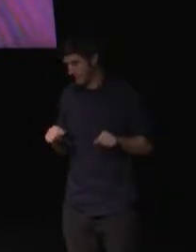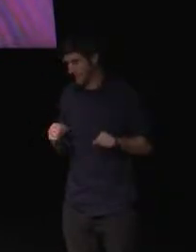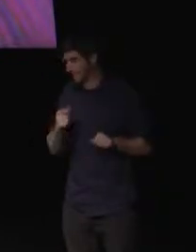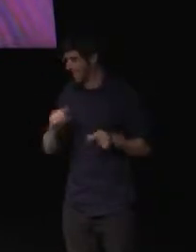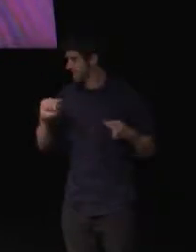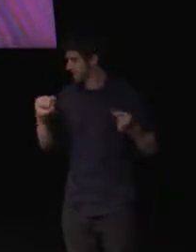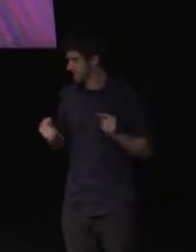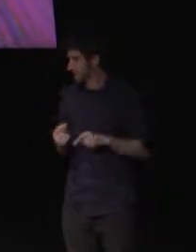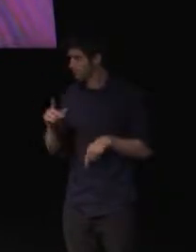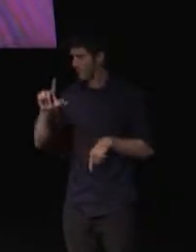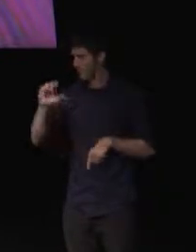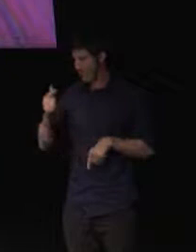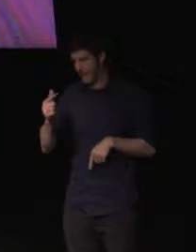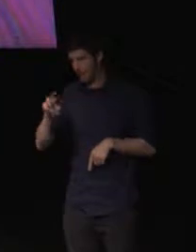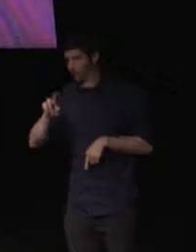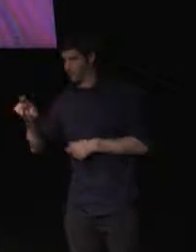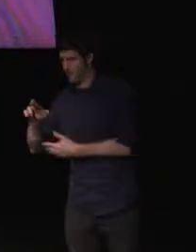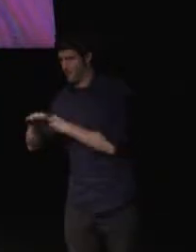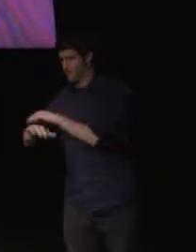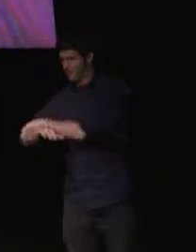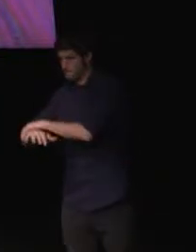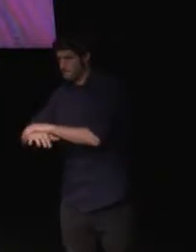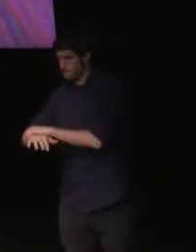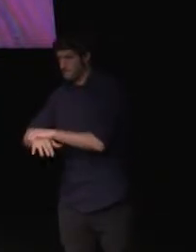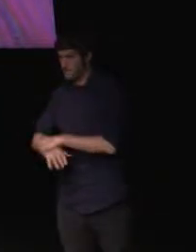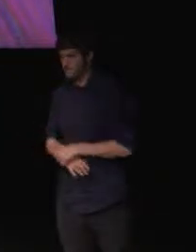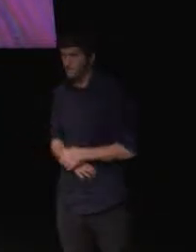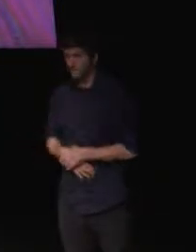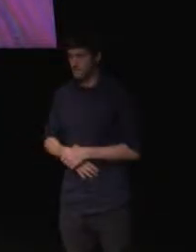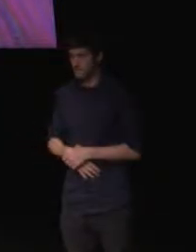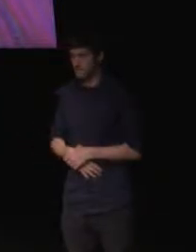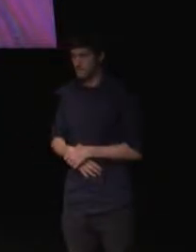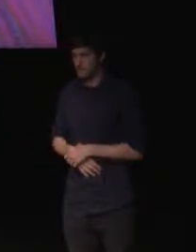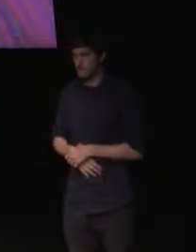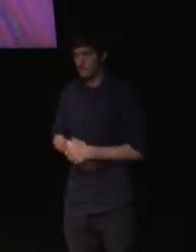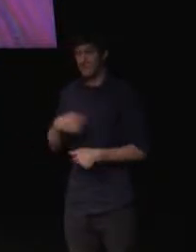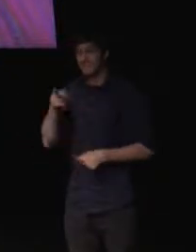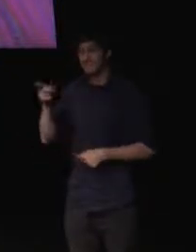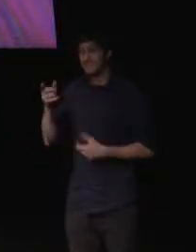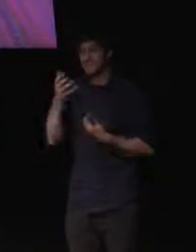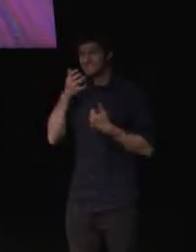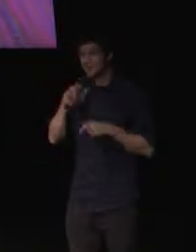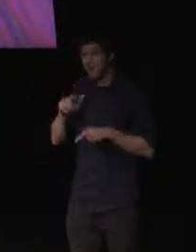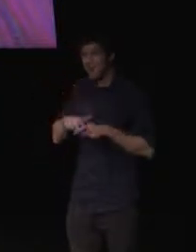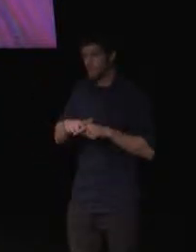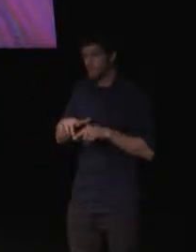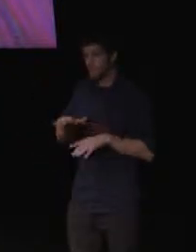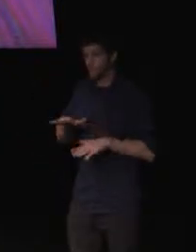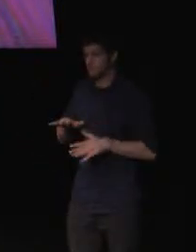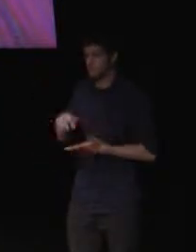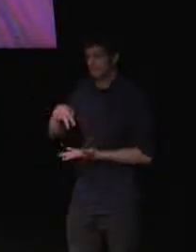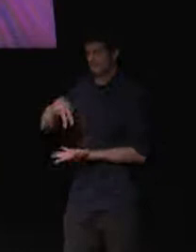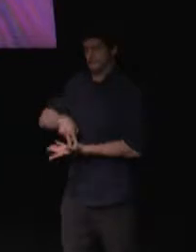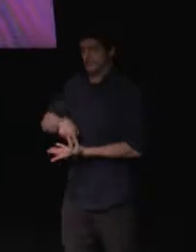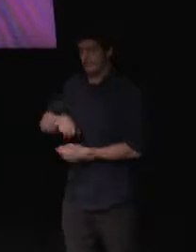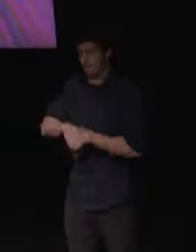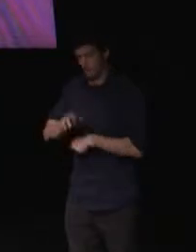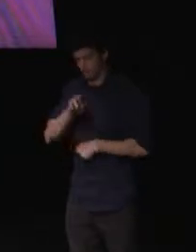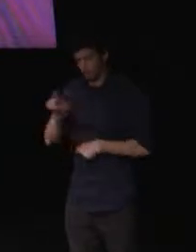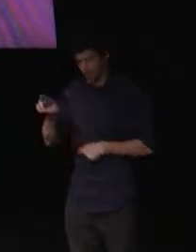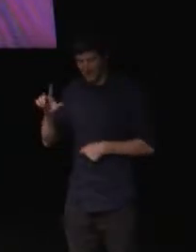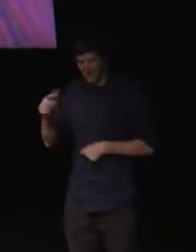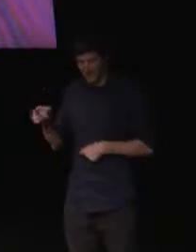right arm pretty badly, and he really didn't want to put pressure on that right leg of his. He was having a lot of difficulty and in a lot of